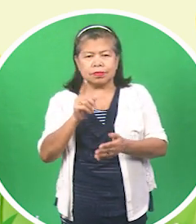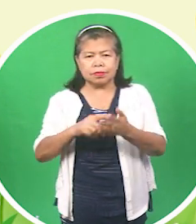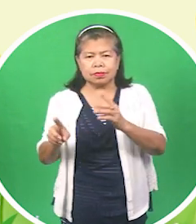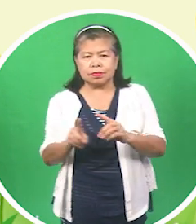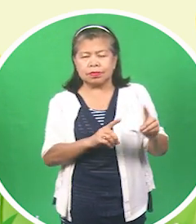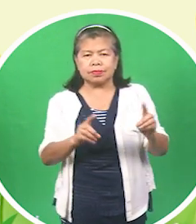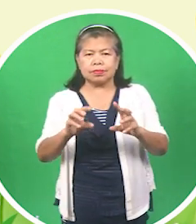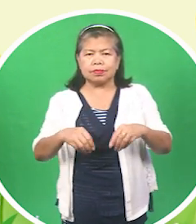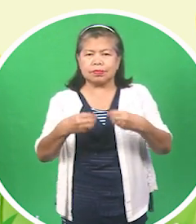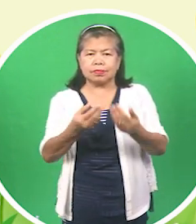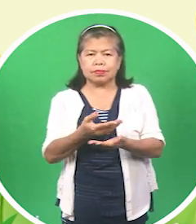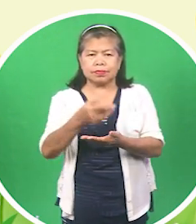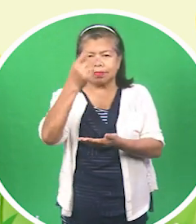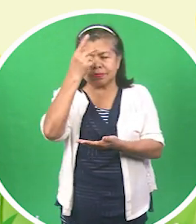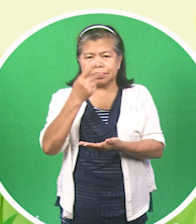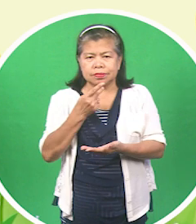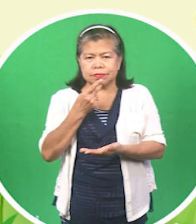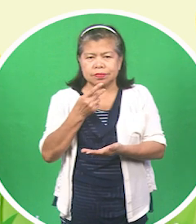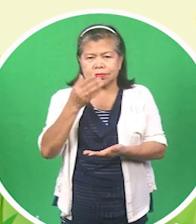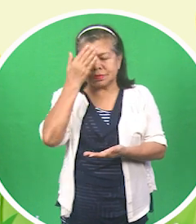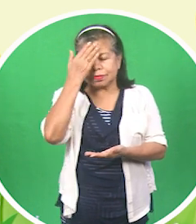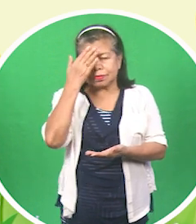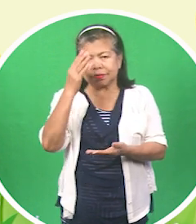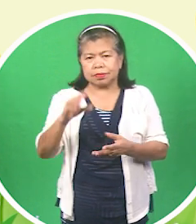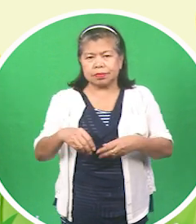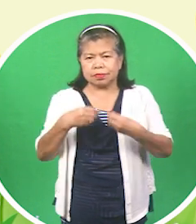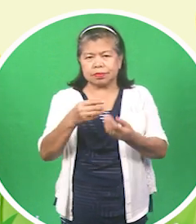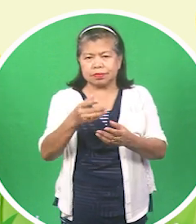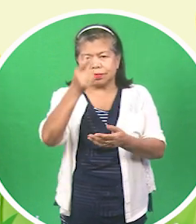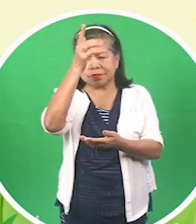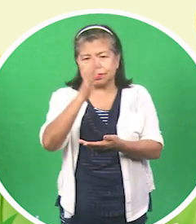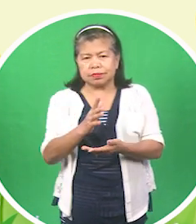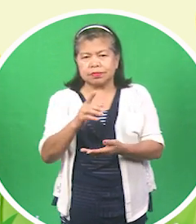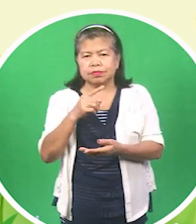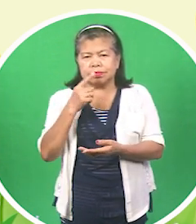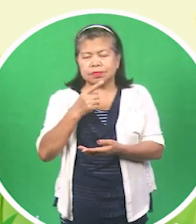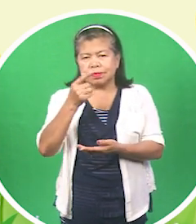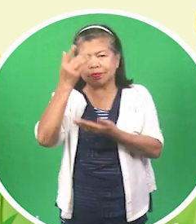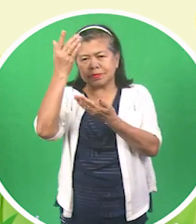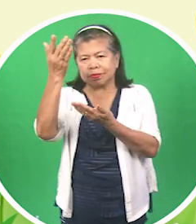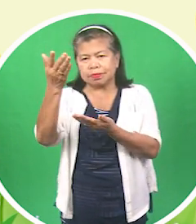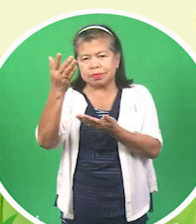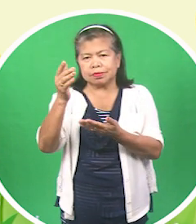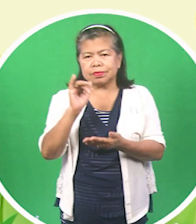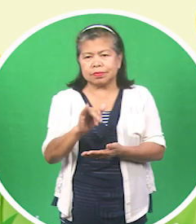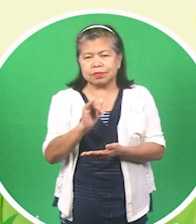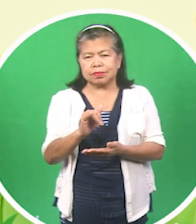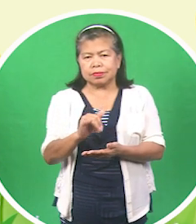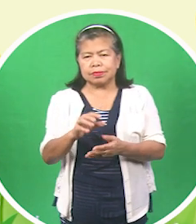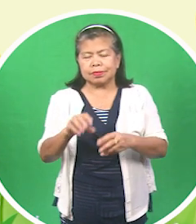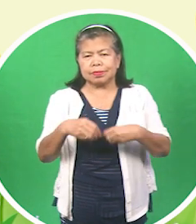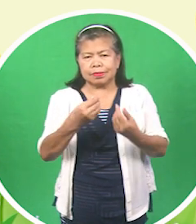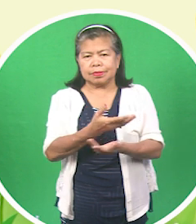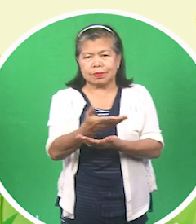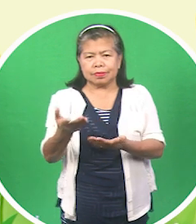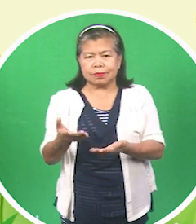Hannah do when God granted her prayer? Do you know that God wants us to talk to Him? Yes, He does,